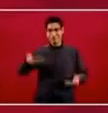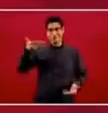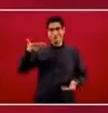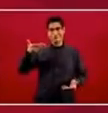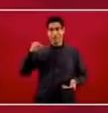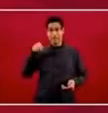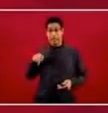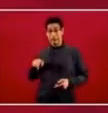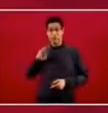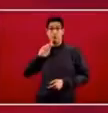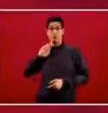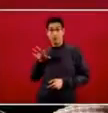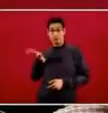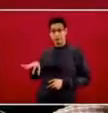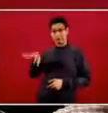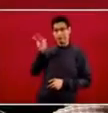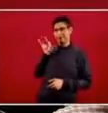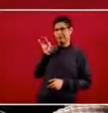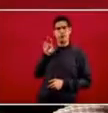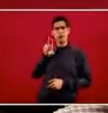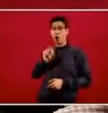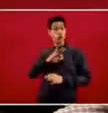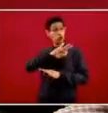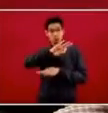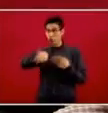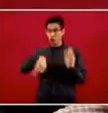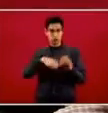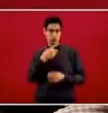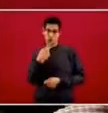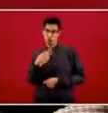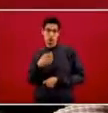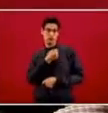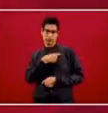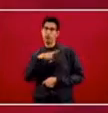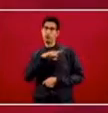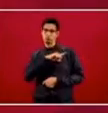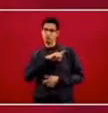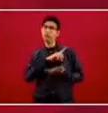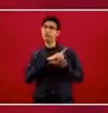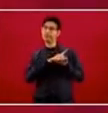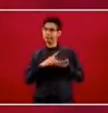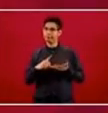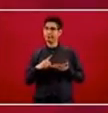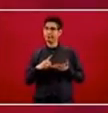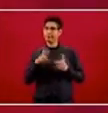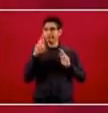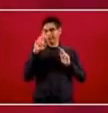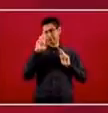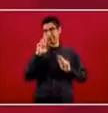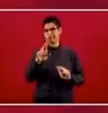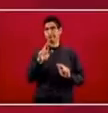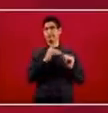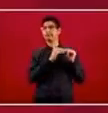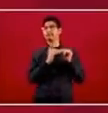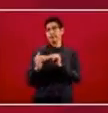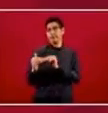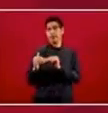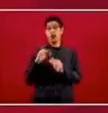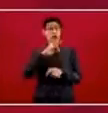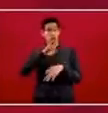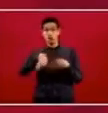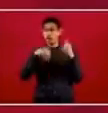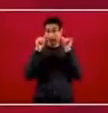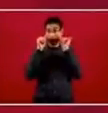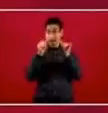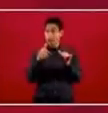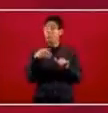are favorites and non-favorites. All people who live in Mexico have a right to access. Have a right to